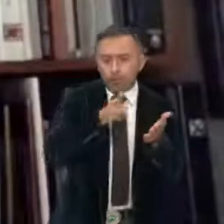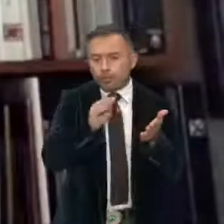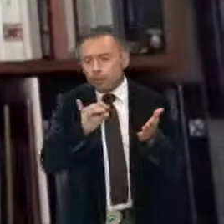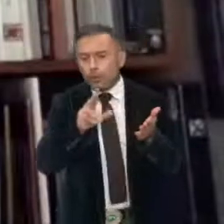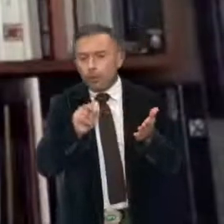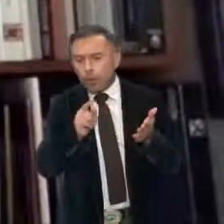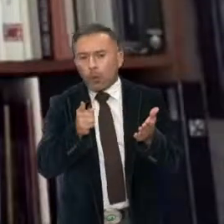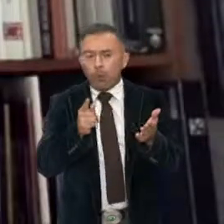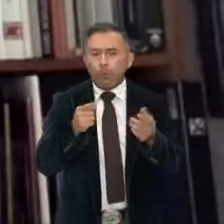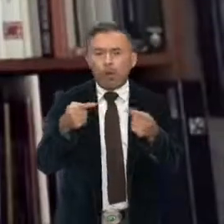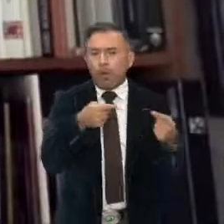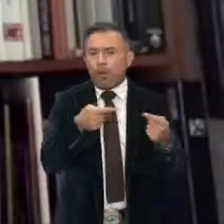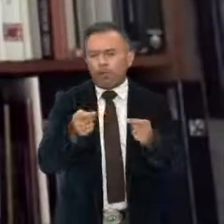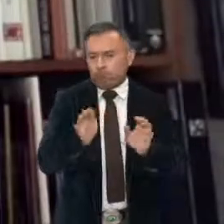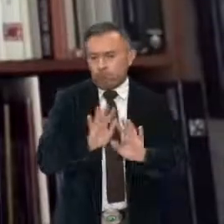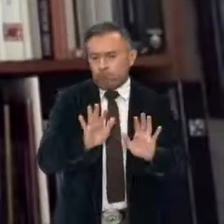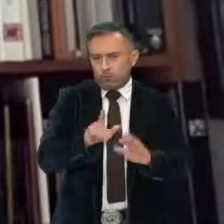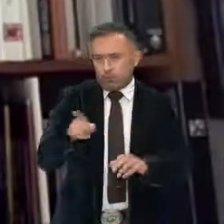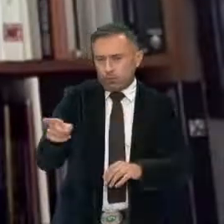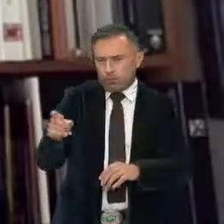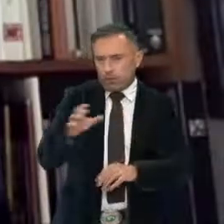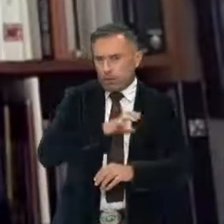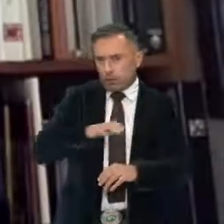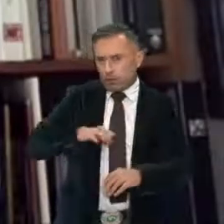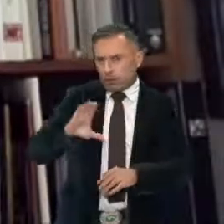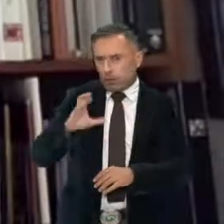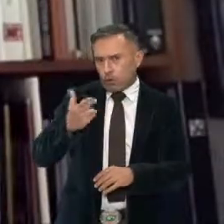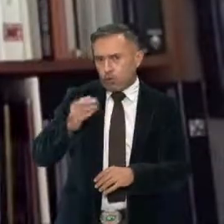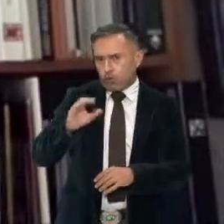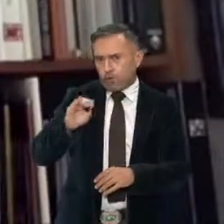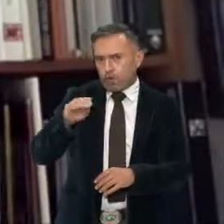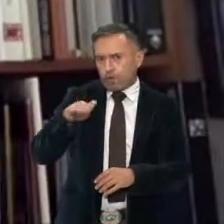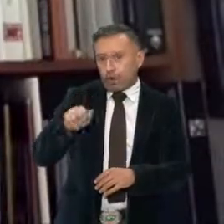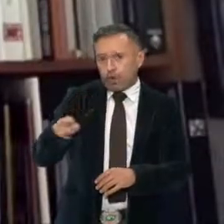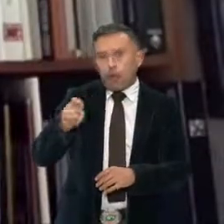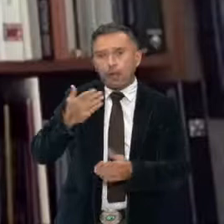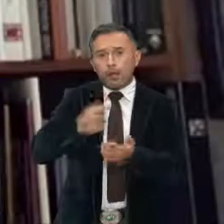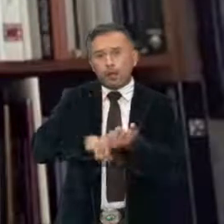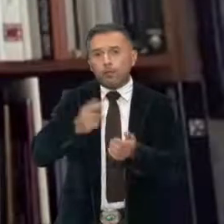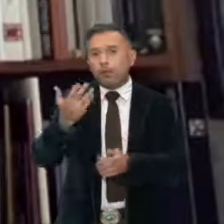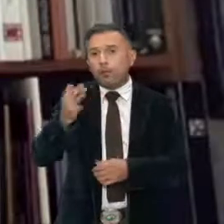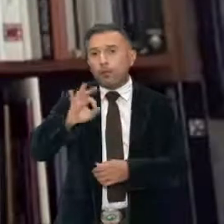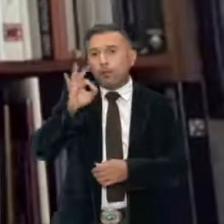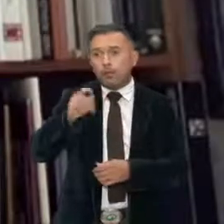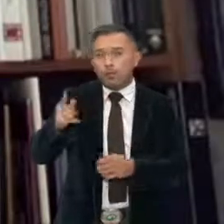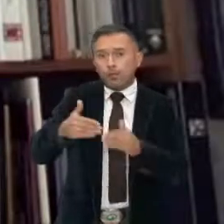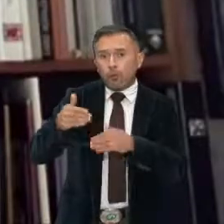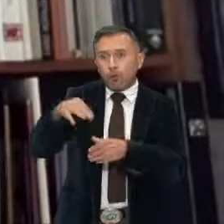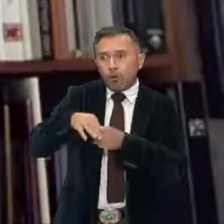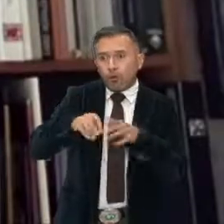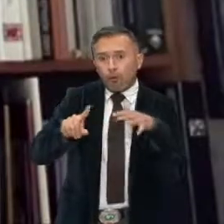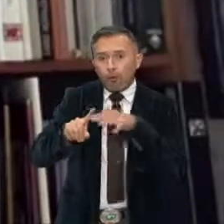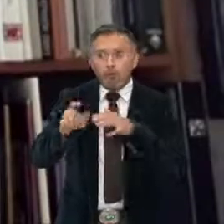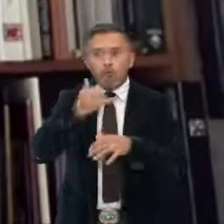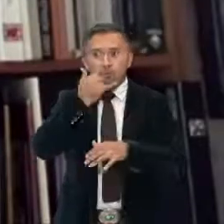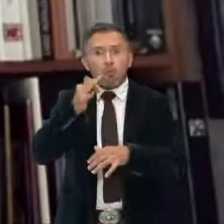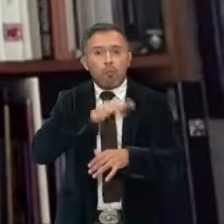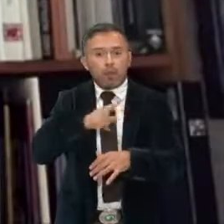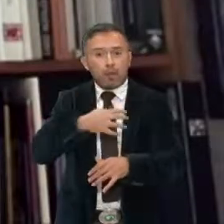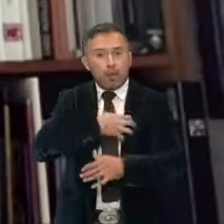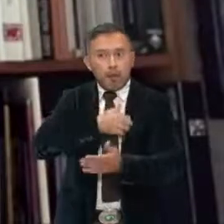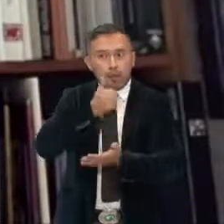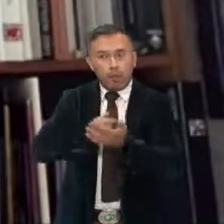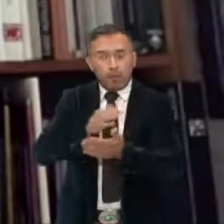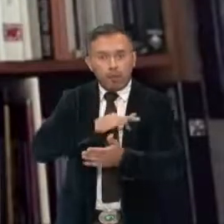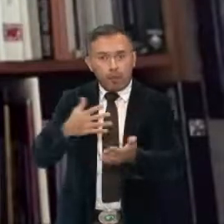discuss the legality or illegality of what the candidate of Cochabamba did, but he had more than